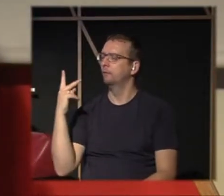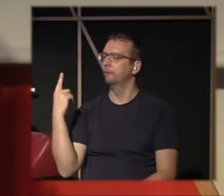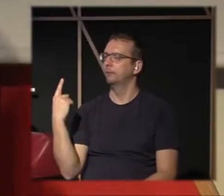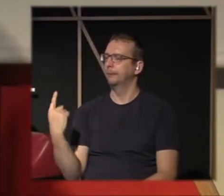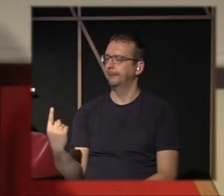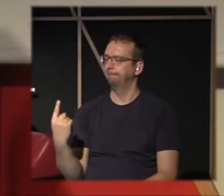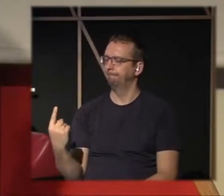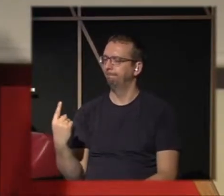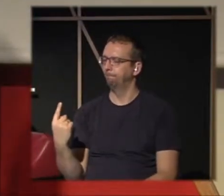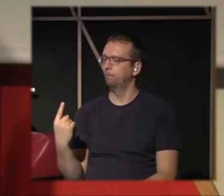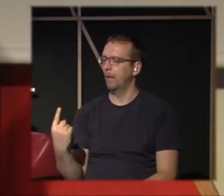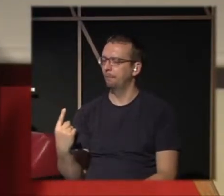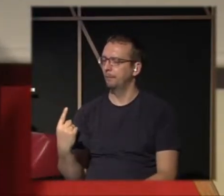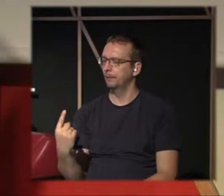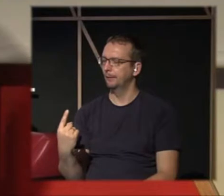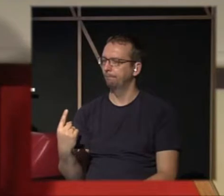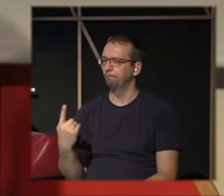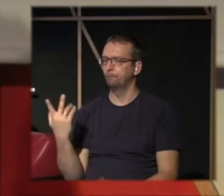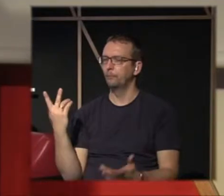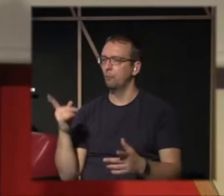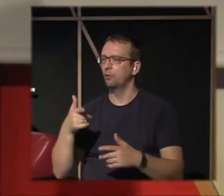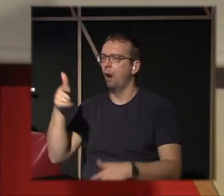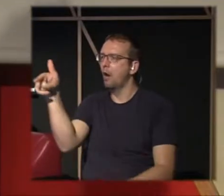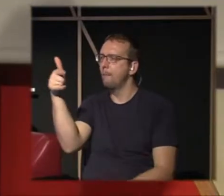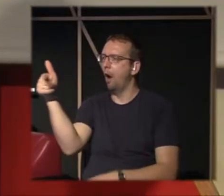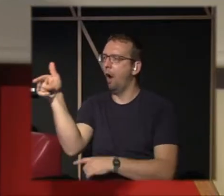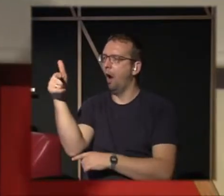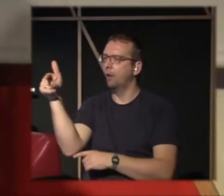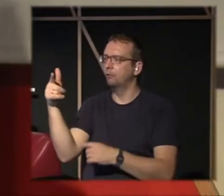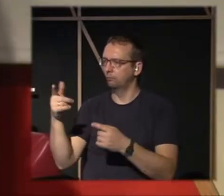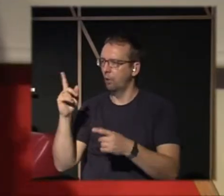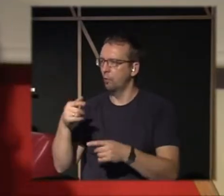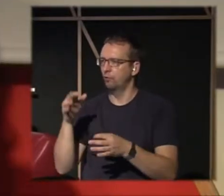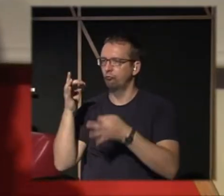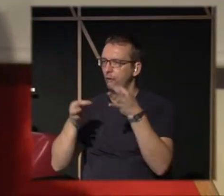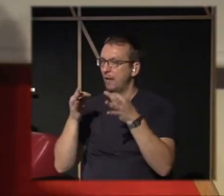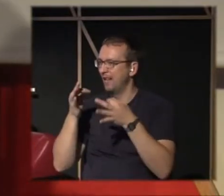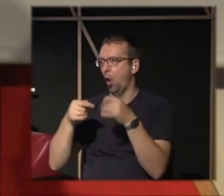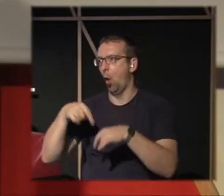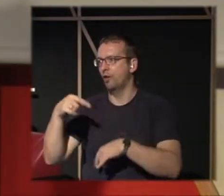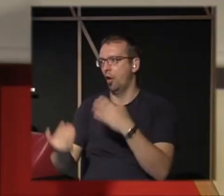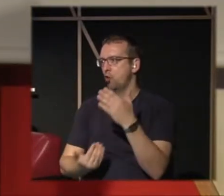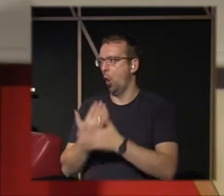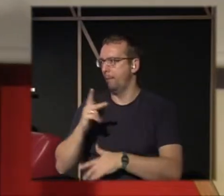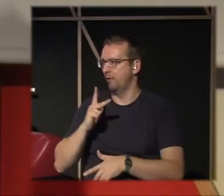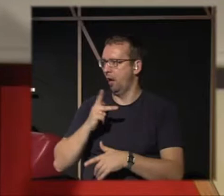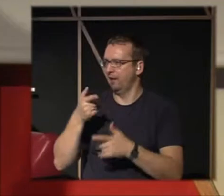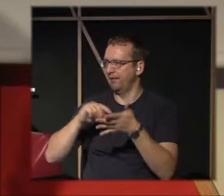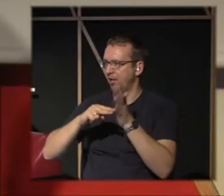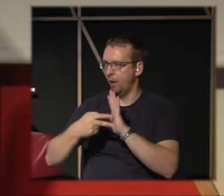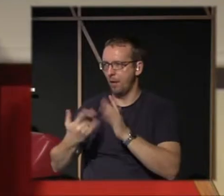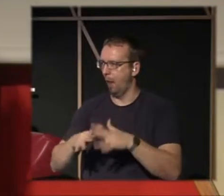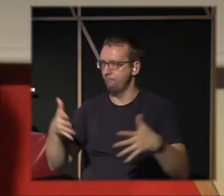up. And then this comes sometimes, unfortunately, at the cost of seats we had